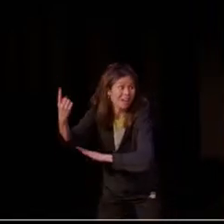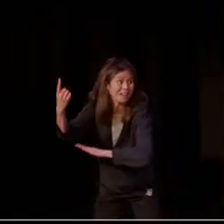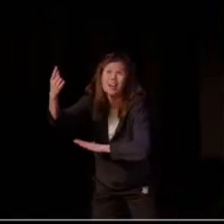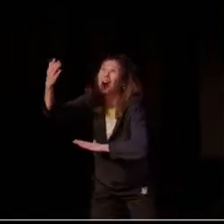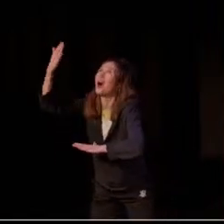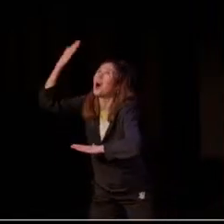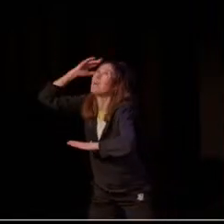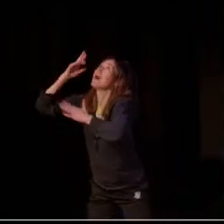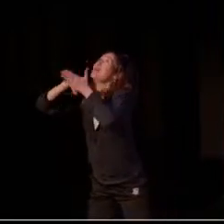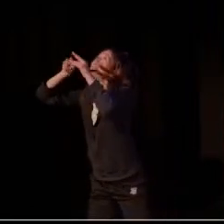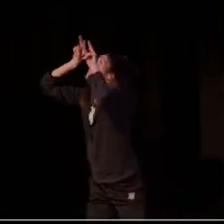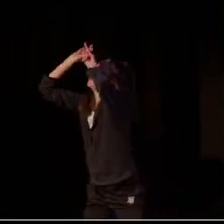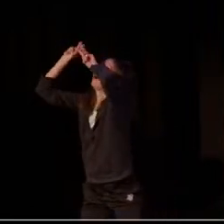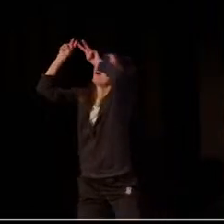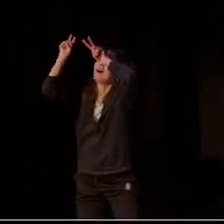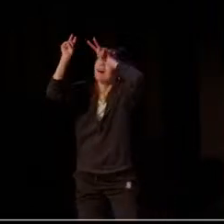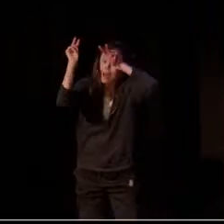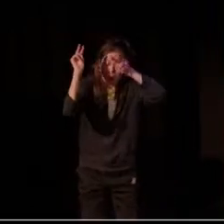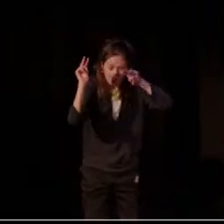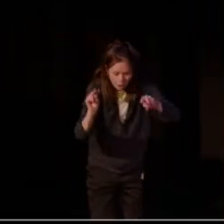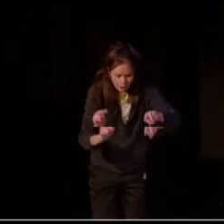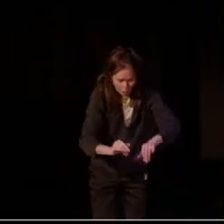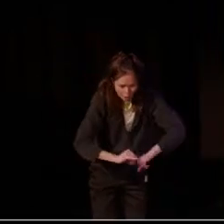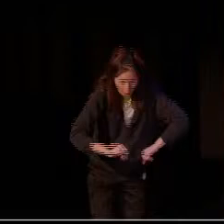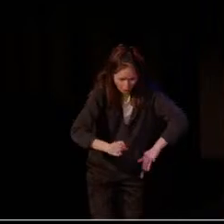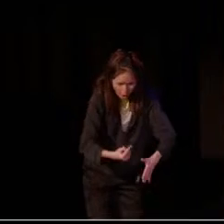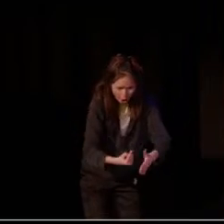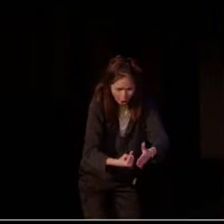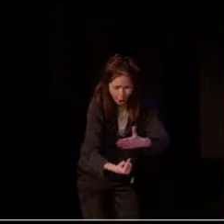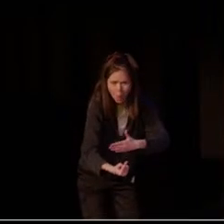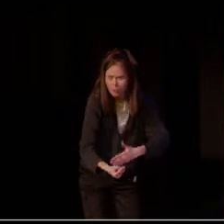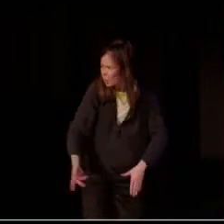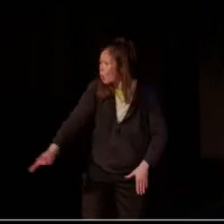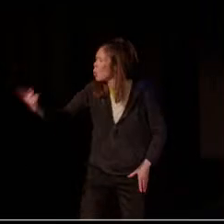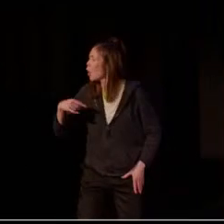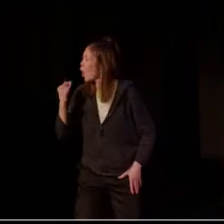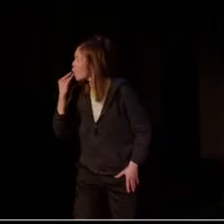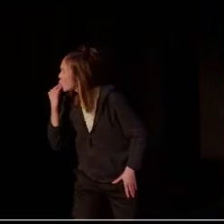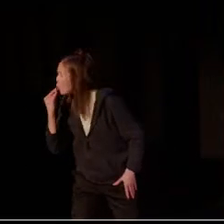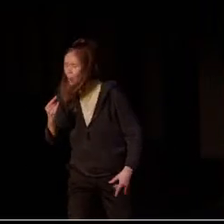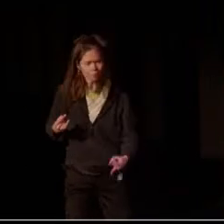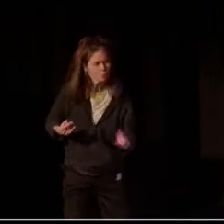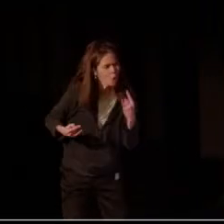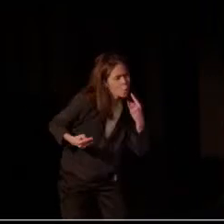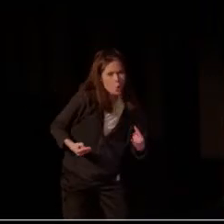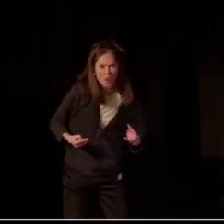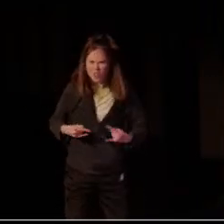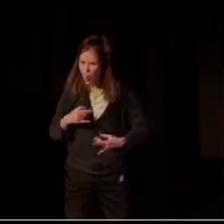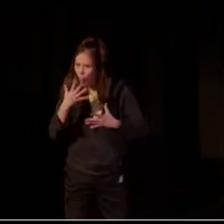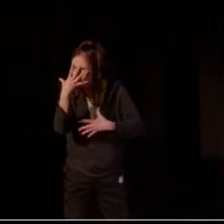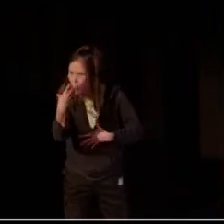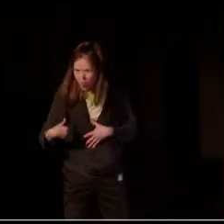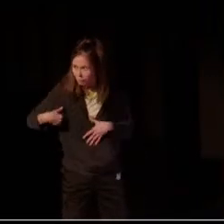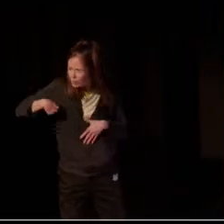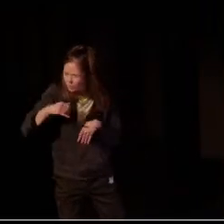Wolves and bears, they say, have cast their savageness aside in similar acts of pity.